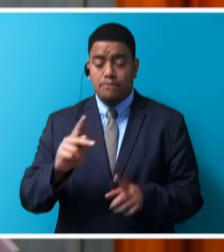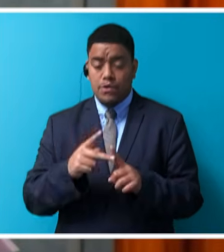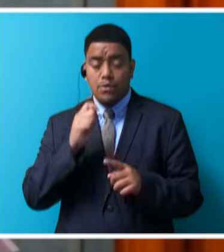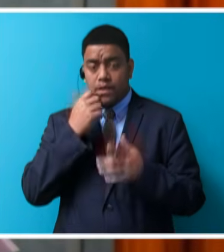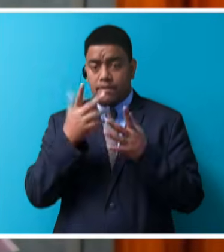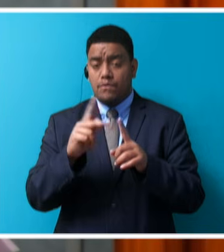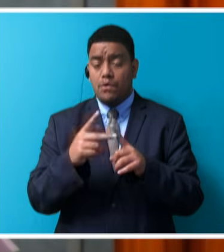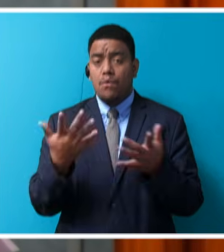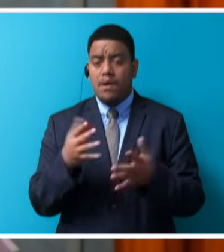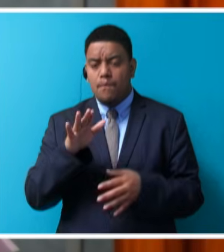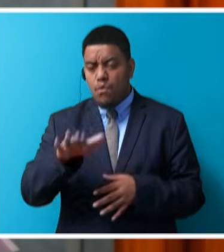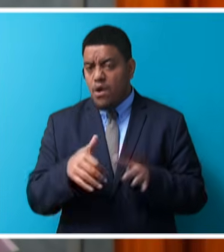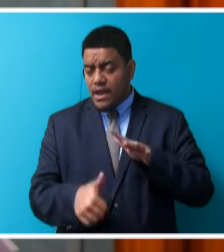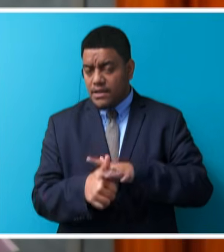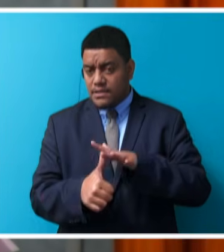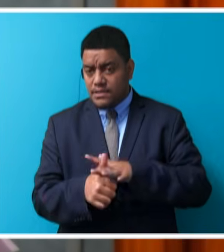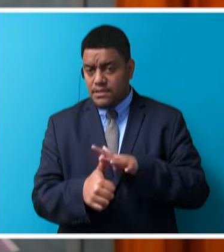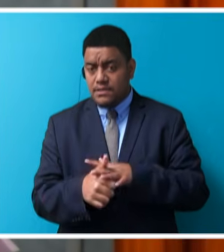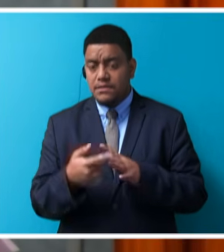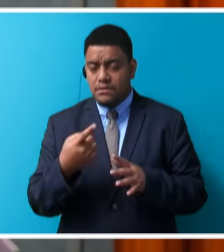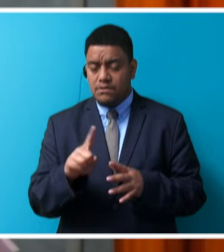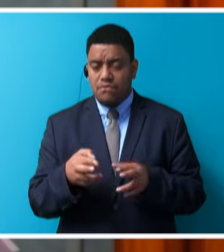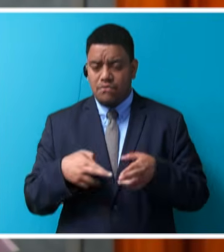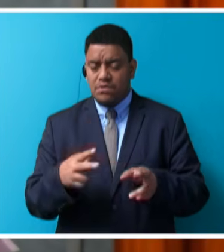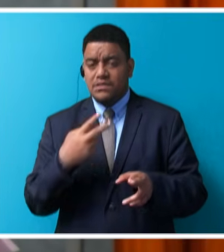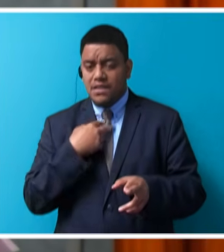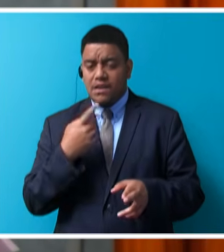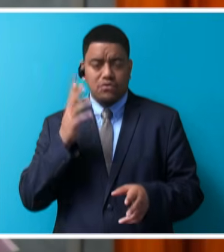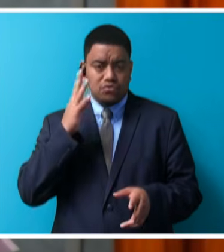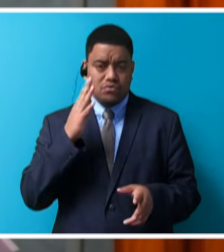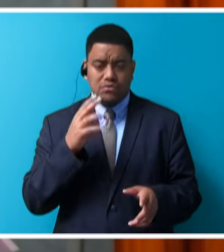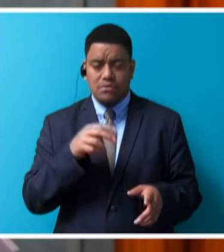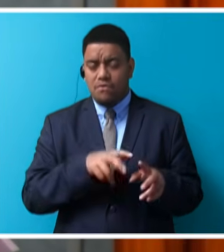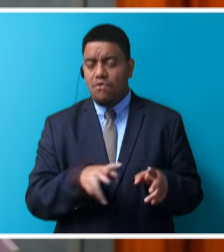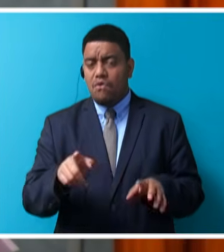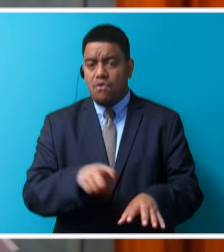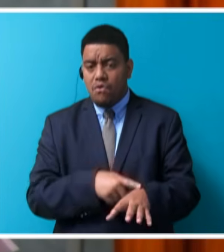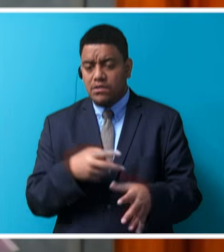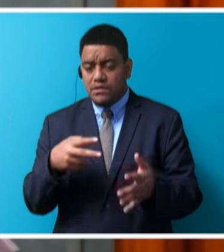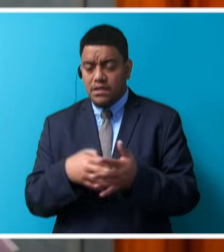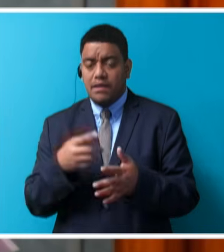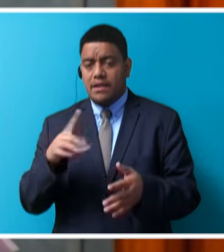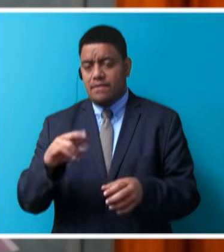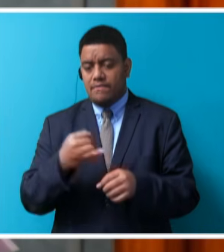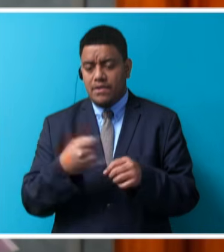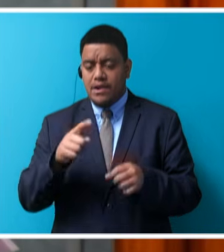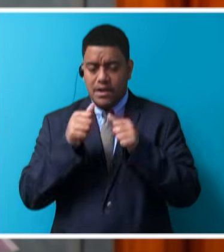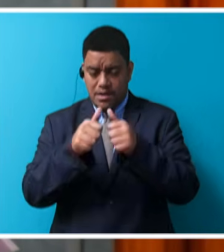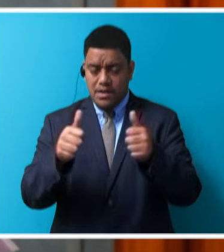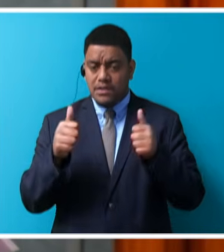communities where poor access affects school attendance, medical referrals, agricultural